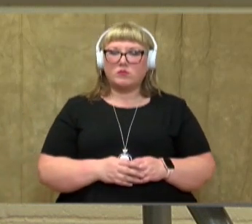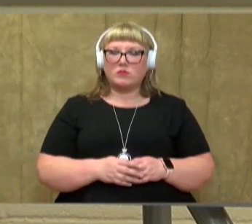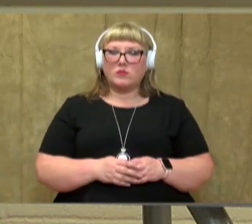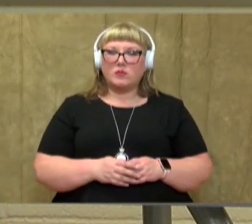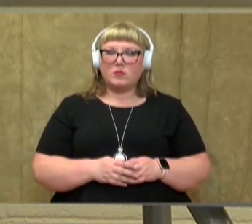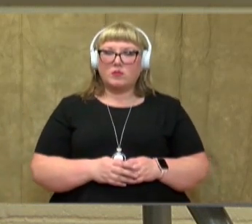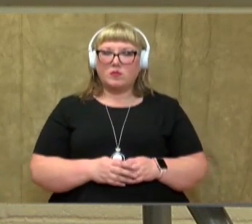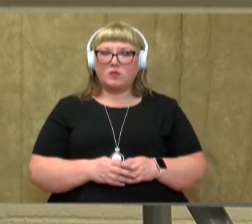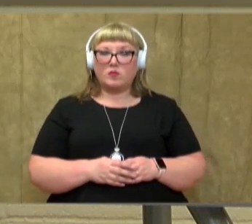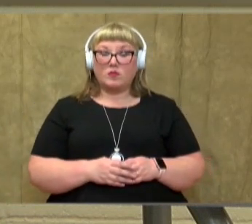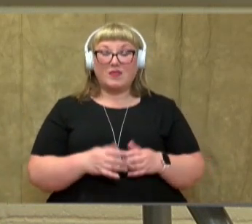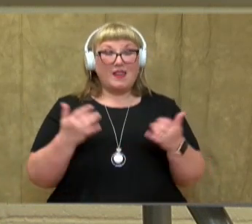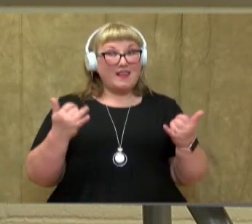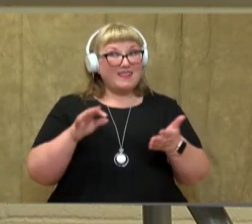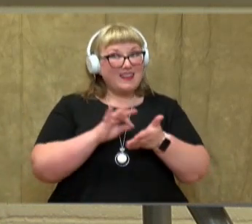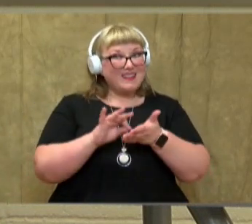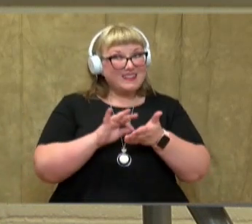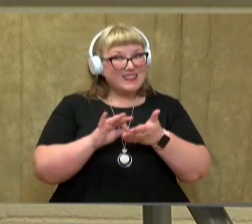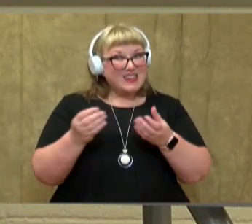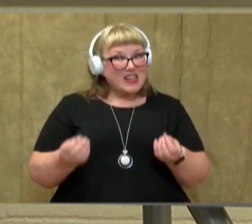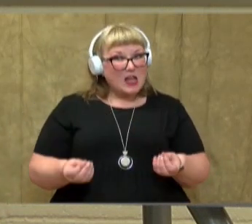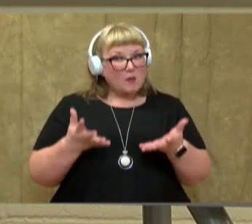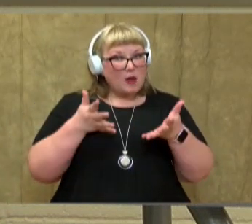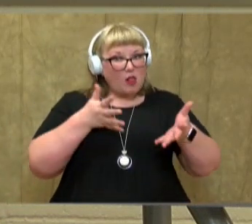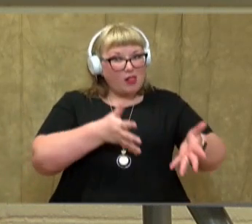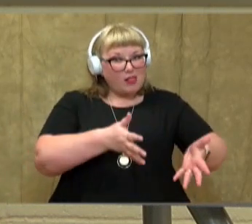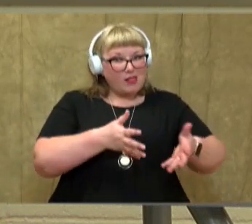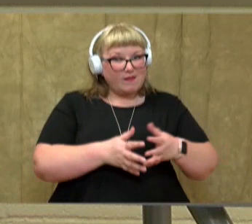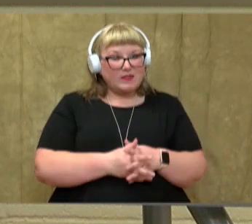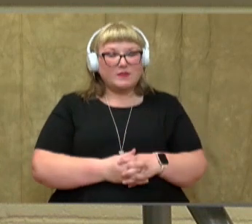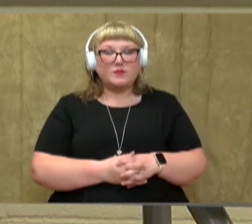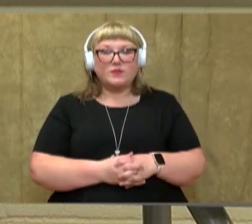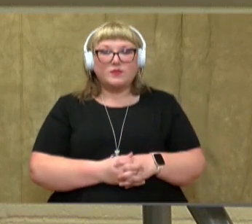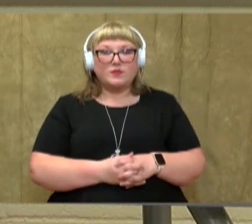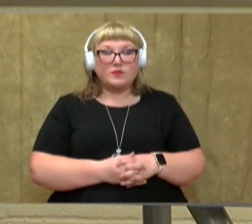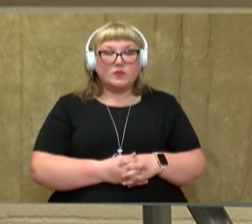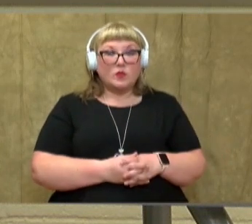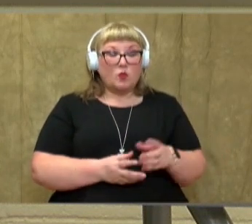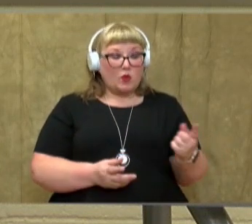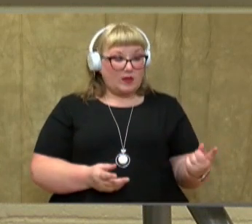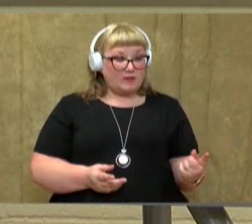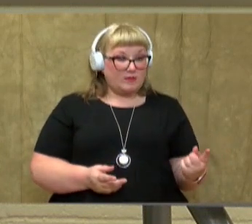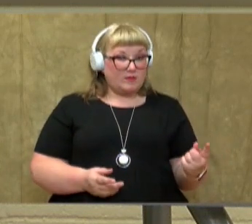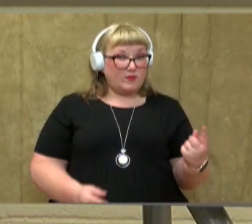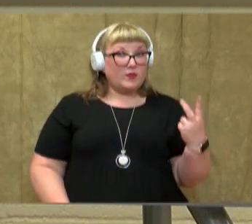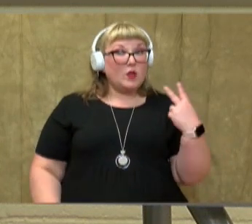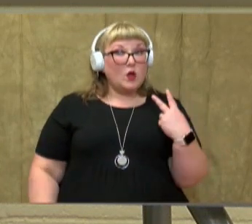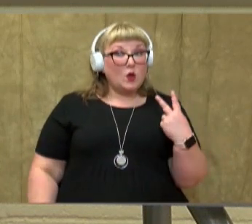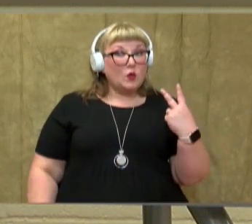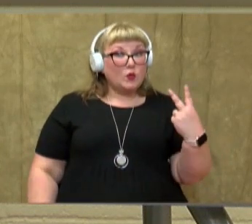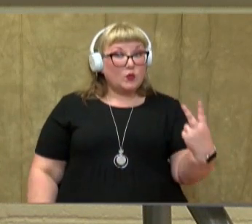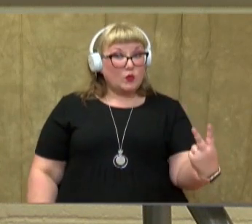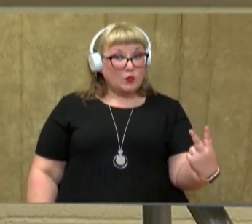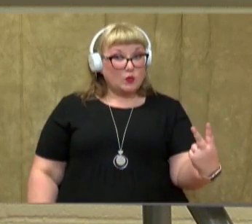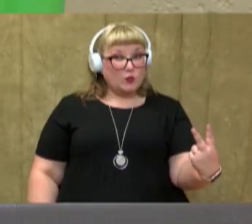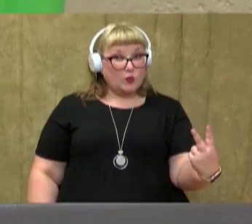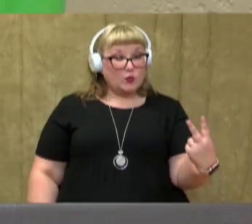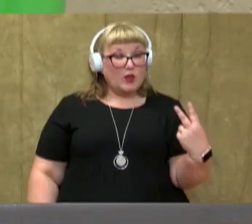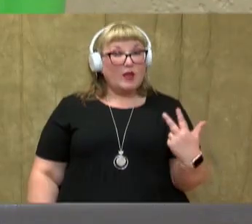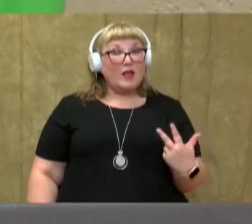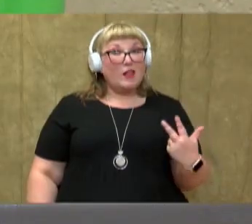basket. Now let's count how many are left in our blue basket. One, two,